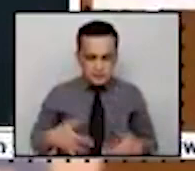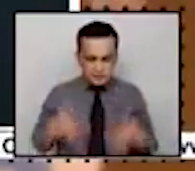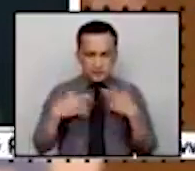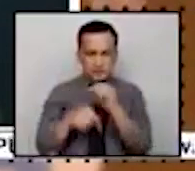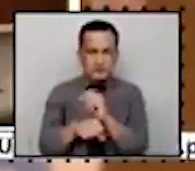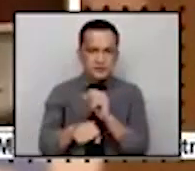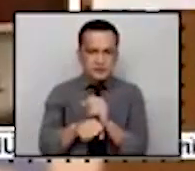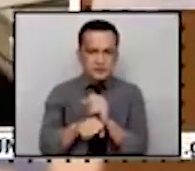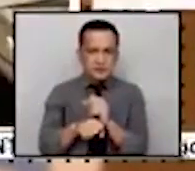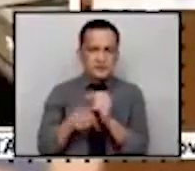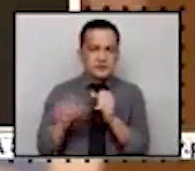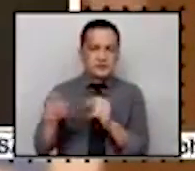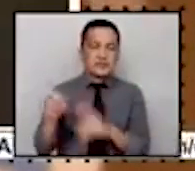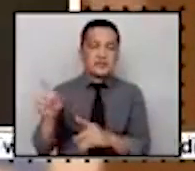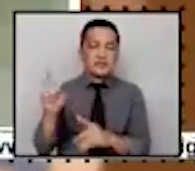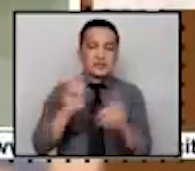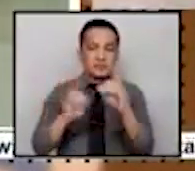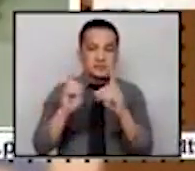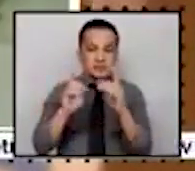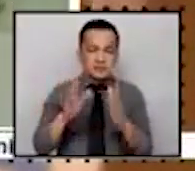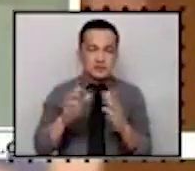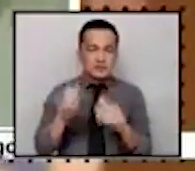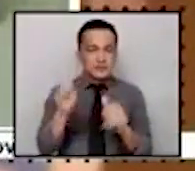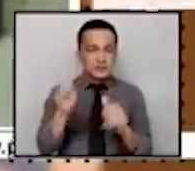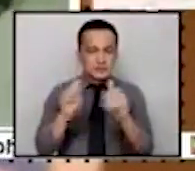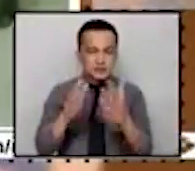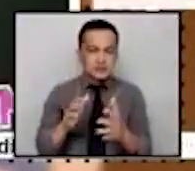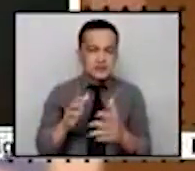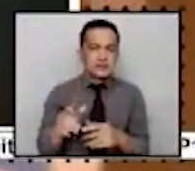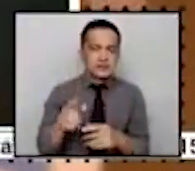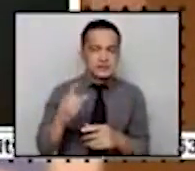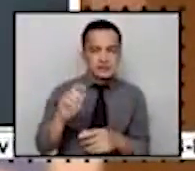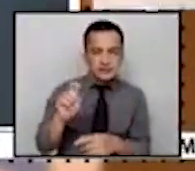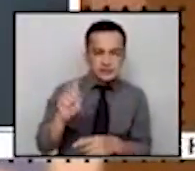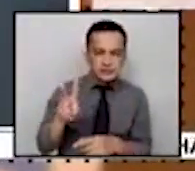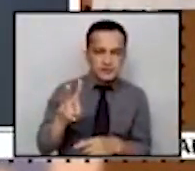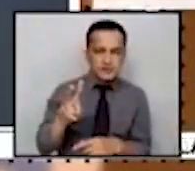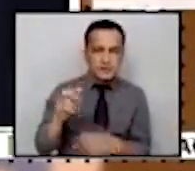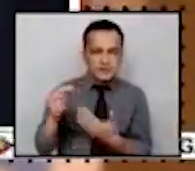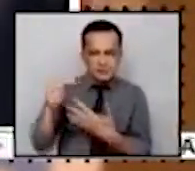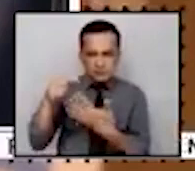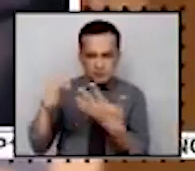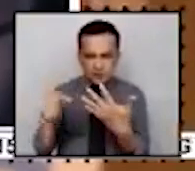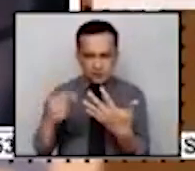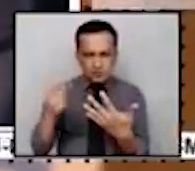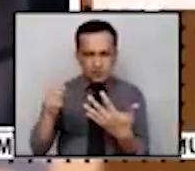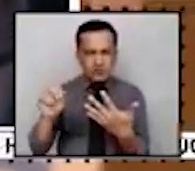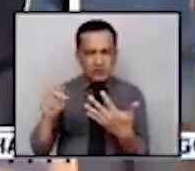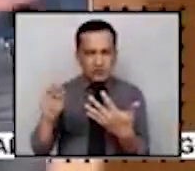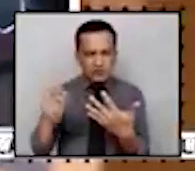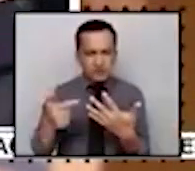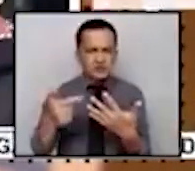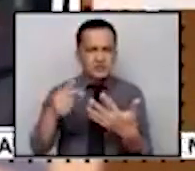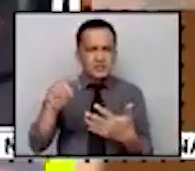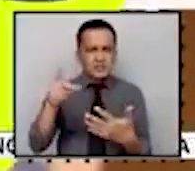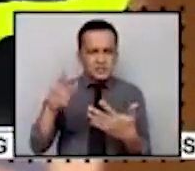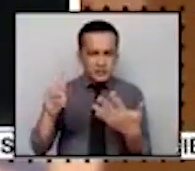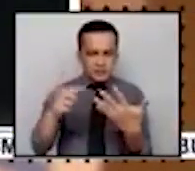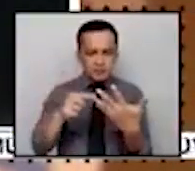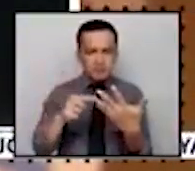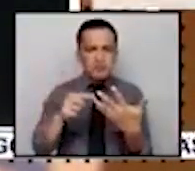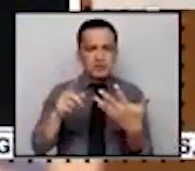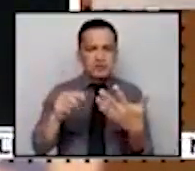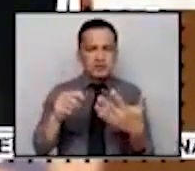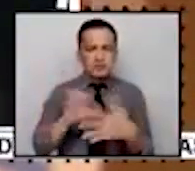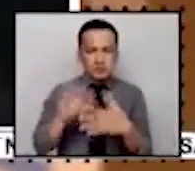entertainment division of Television Network, starring Cha Tae-hyun, Gong Hyun-jin, and Kim Soo-hyun. Completing the